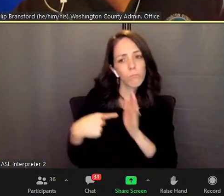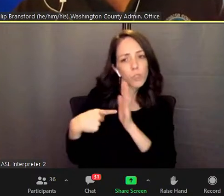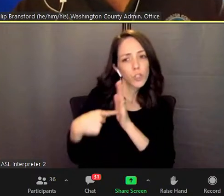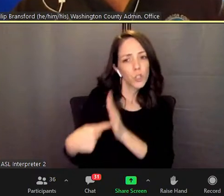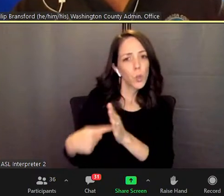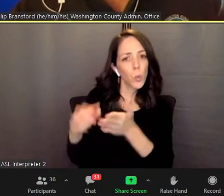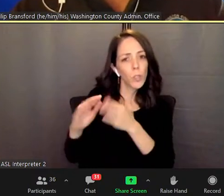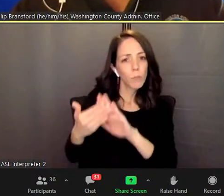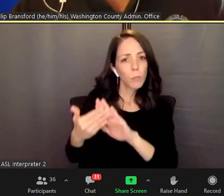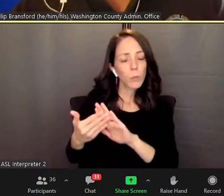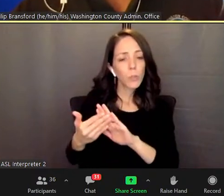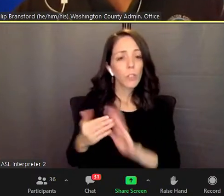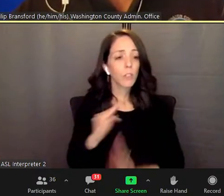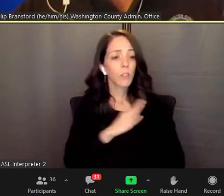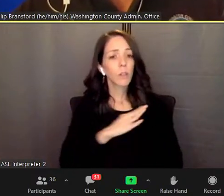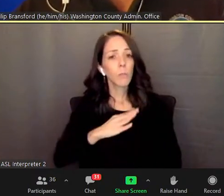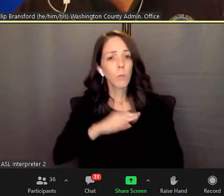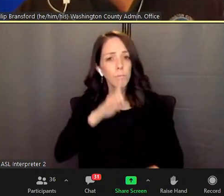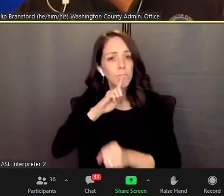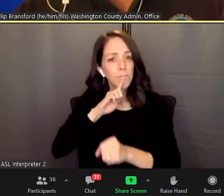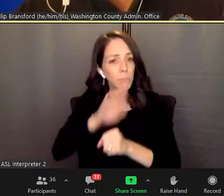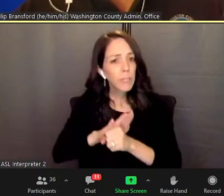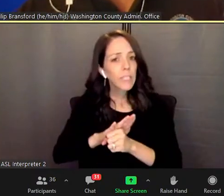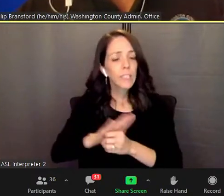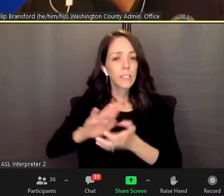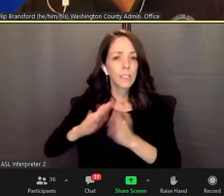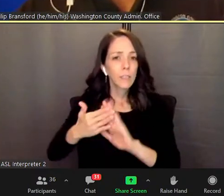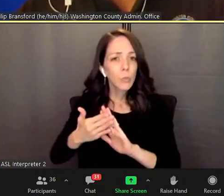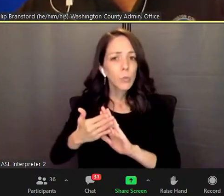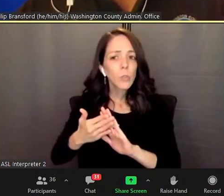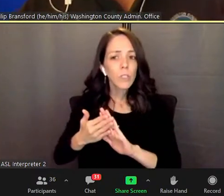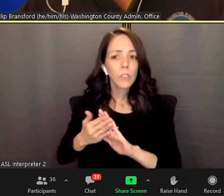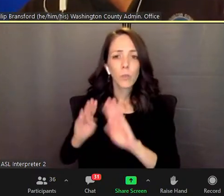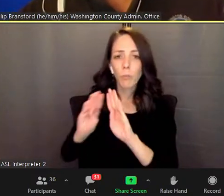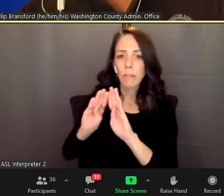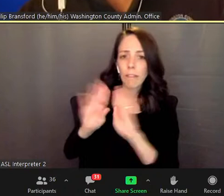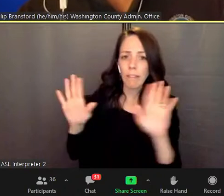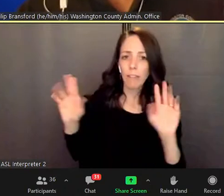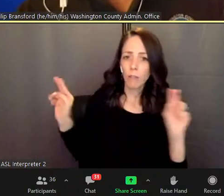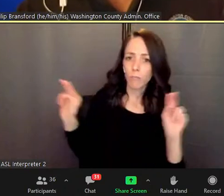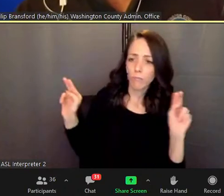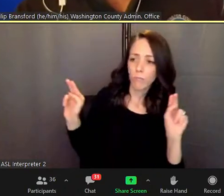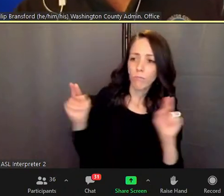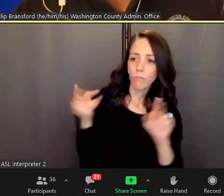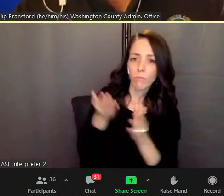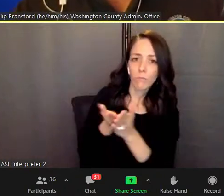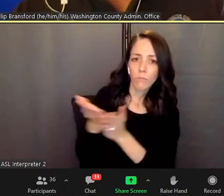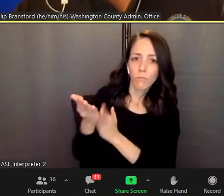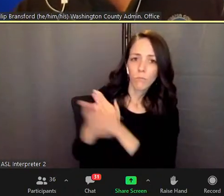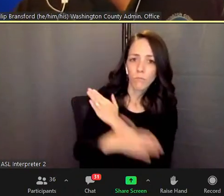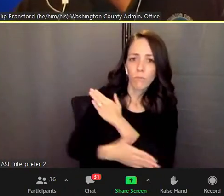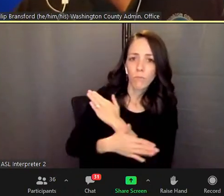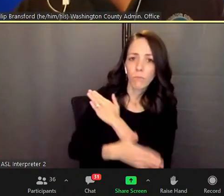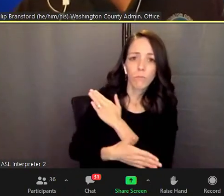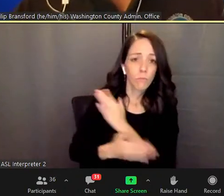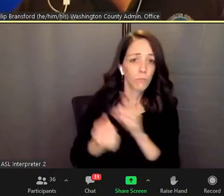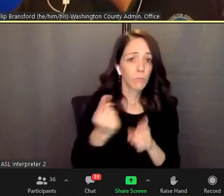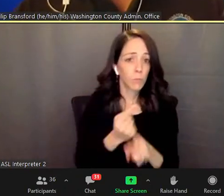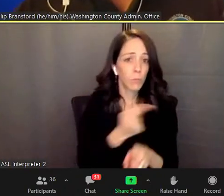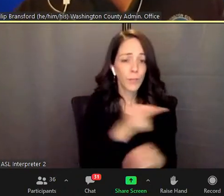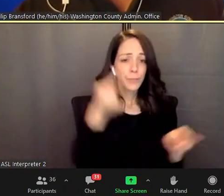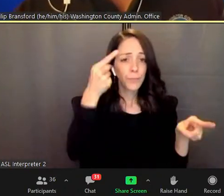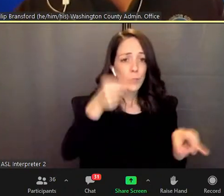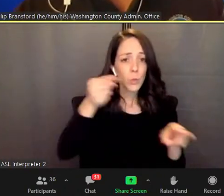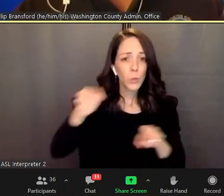to the community to be transparent throughout the journey. That's what I'm hearing from all 5 of you. And